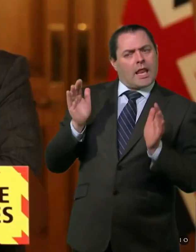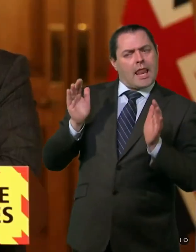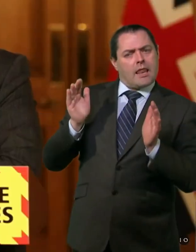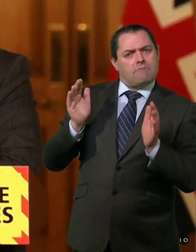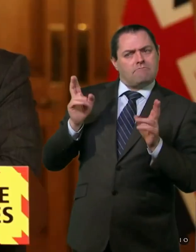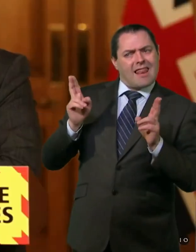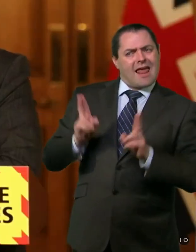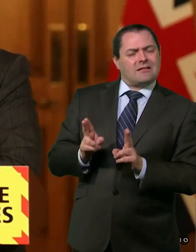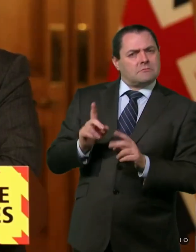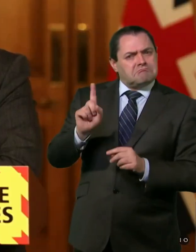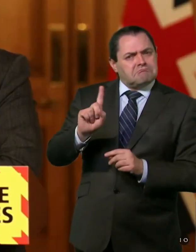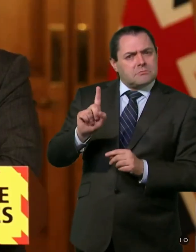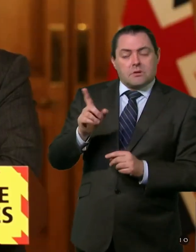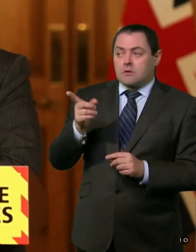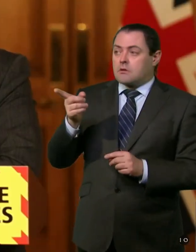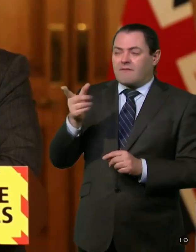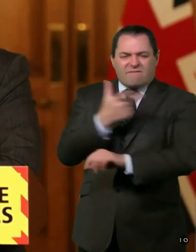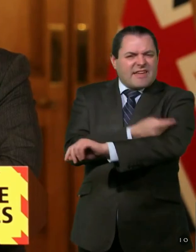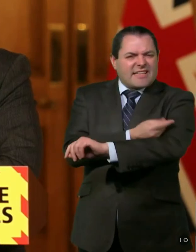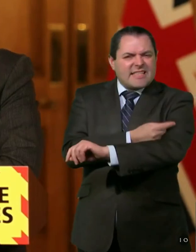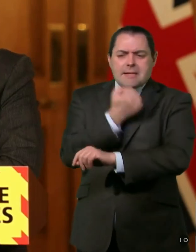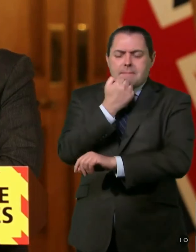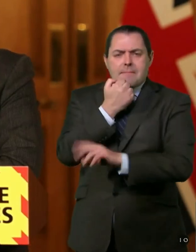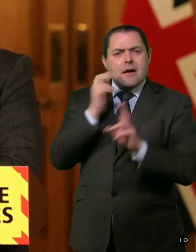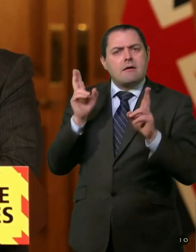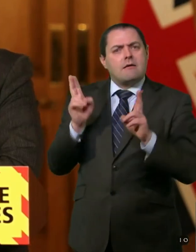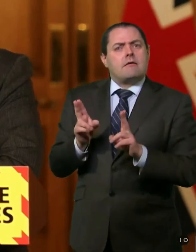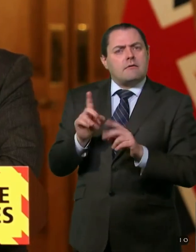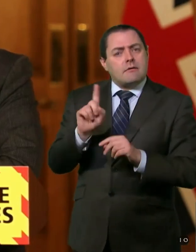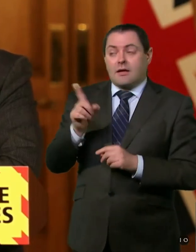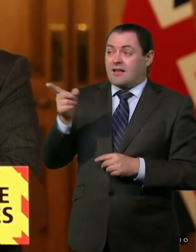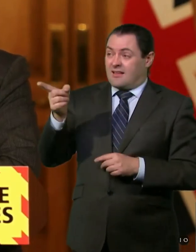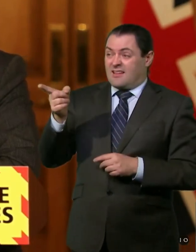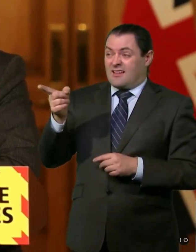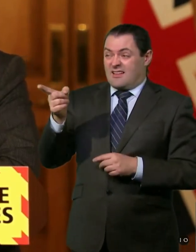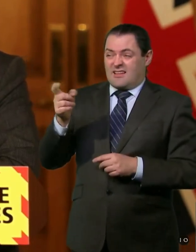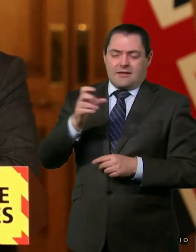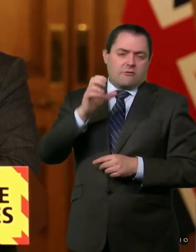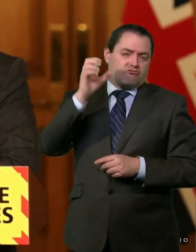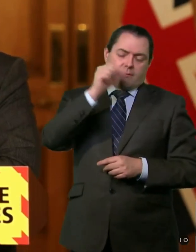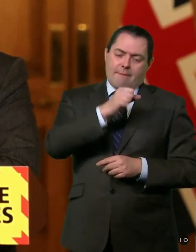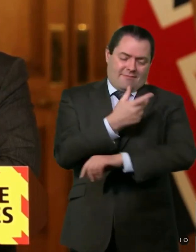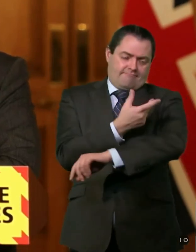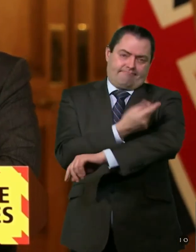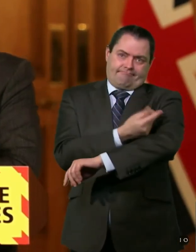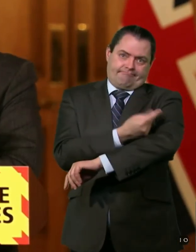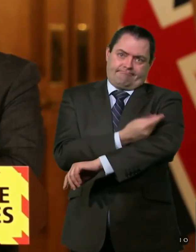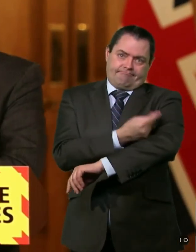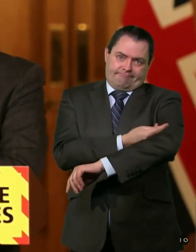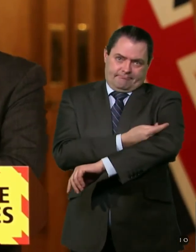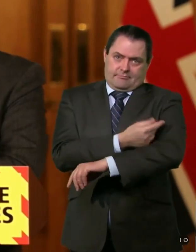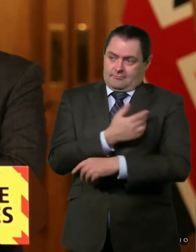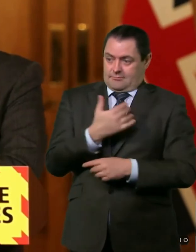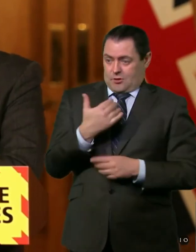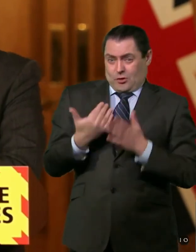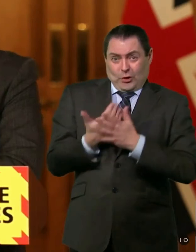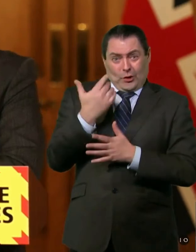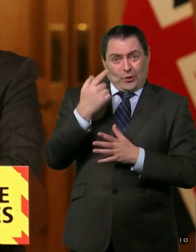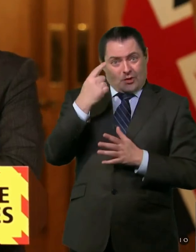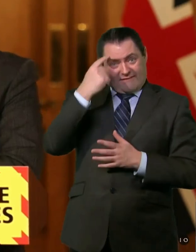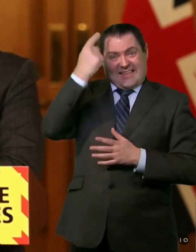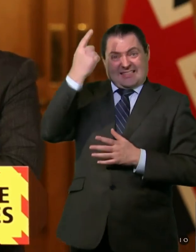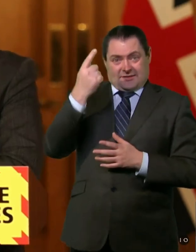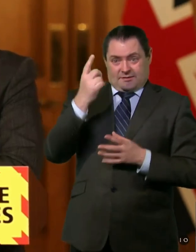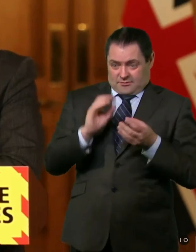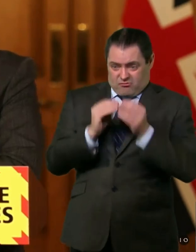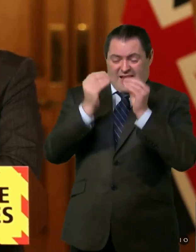don't forget that these are vaccines that have only just been invented, and the batches are only just